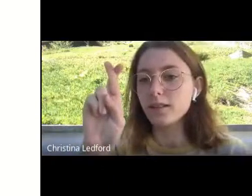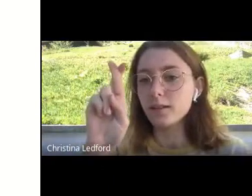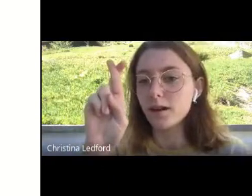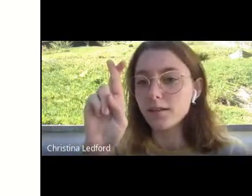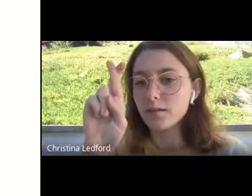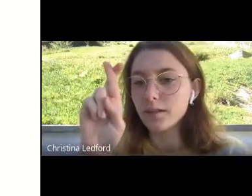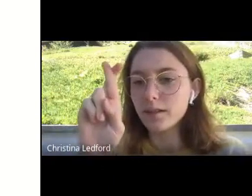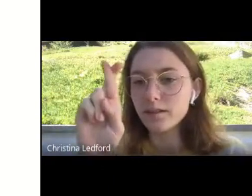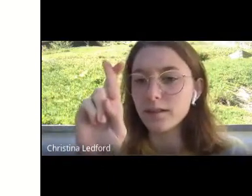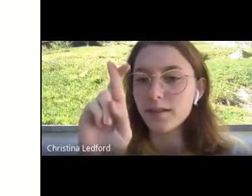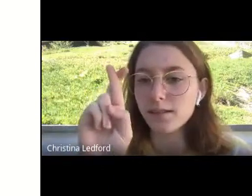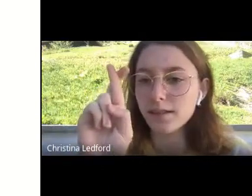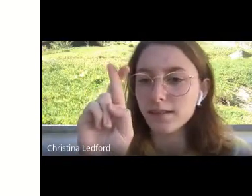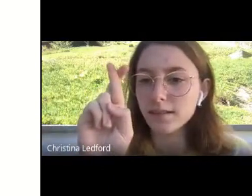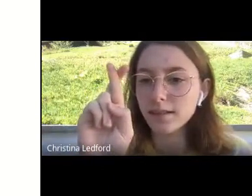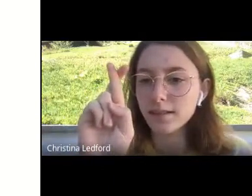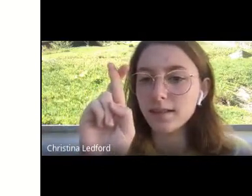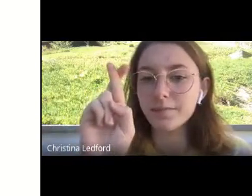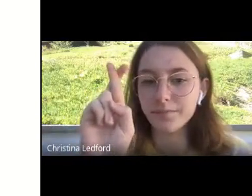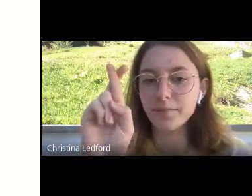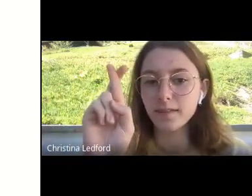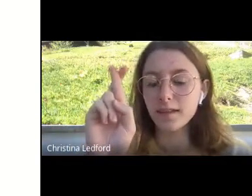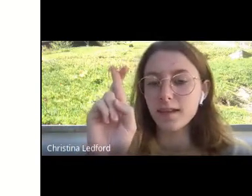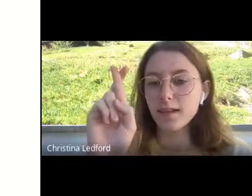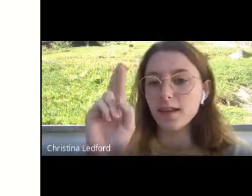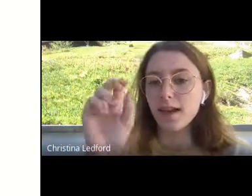R, you cross your fingers like this.